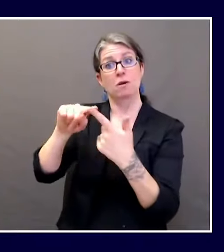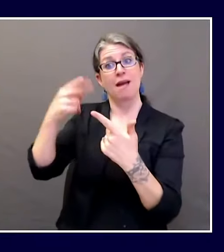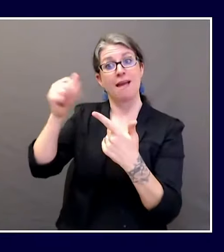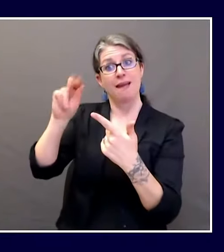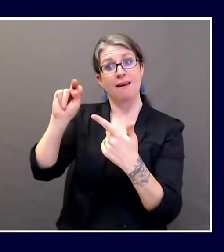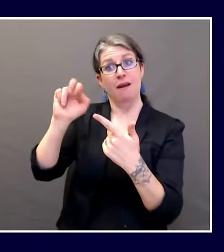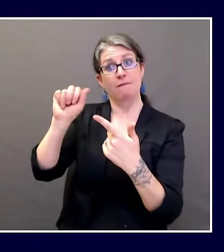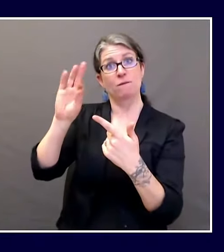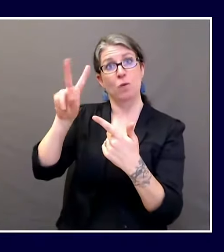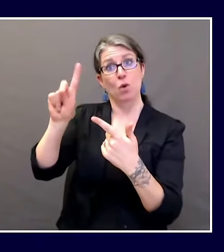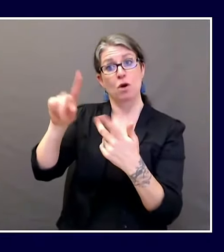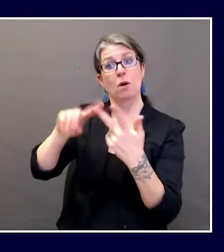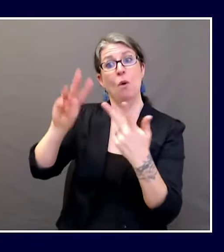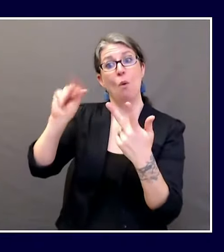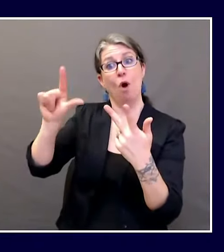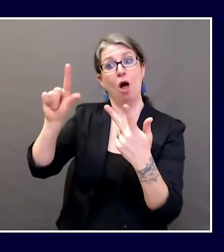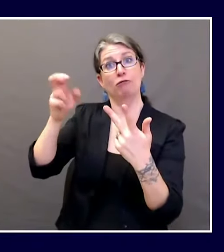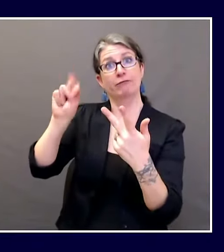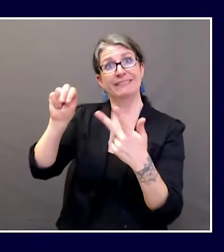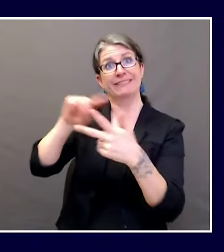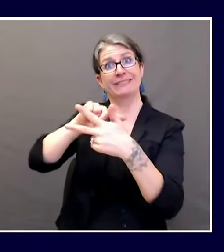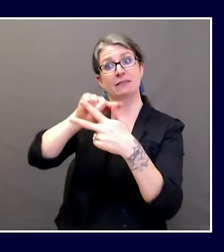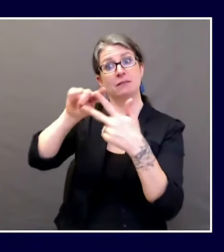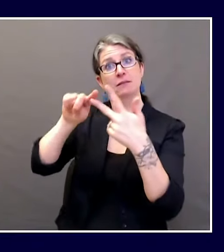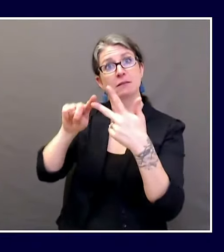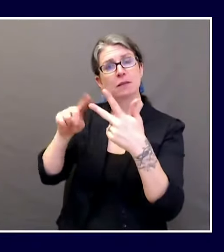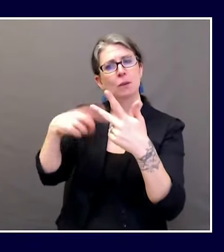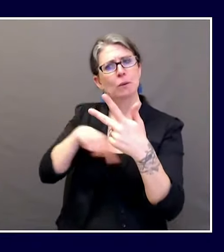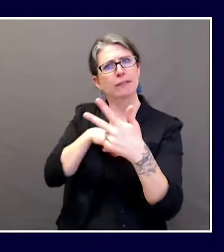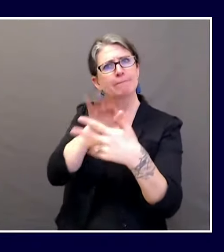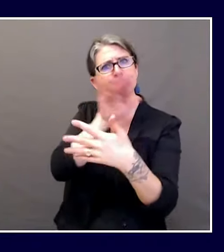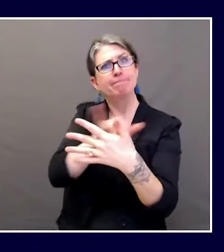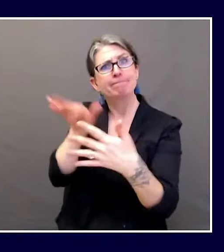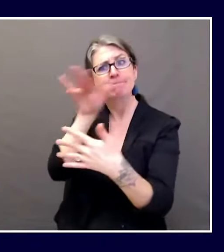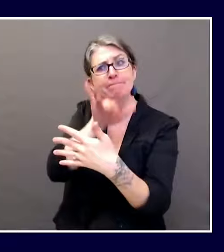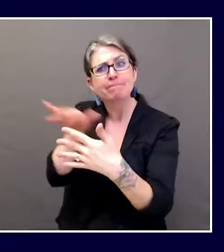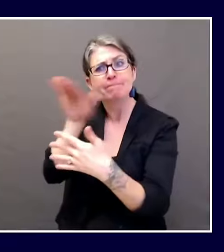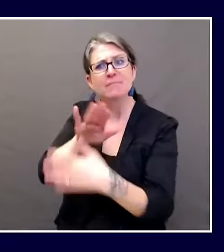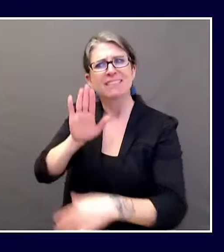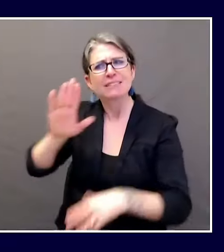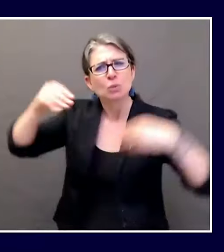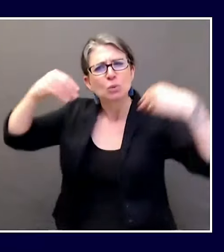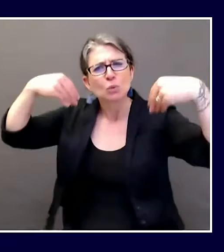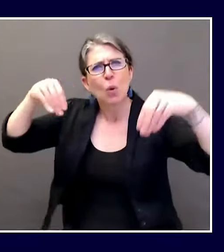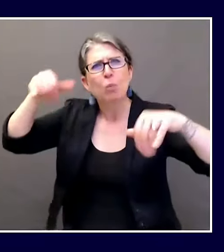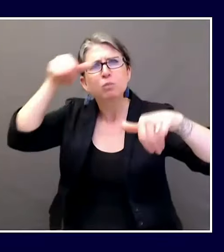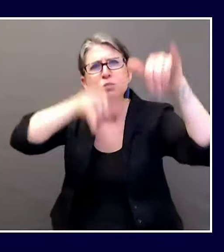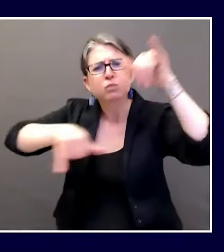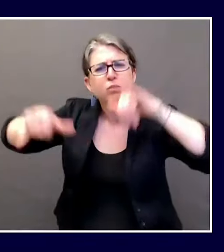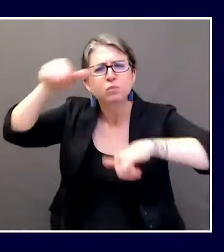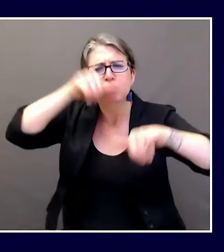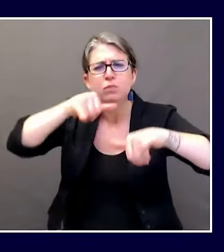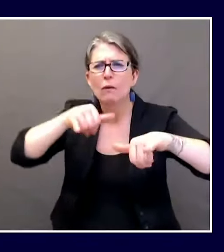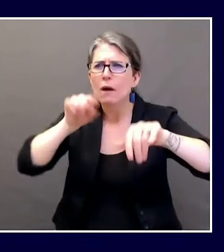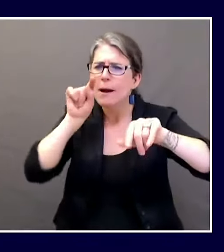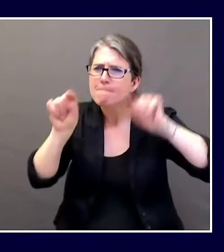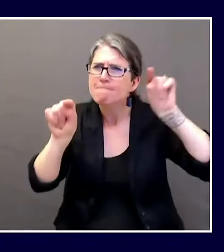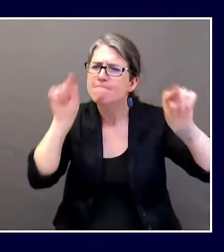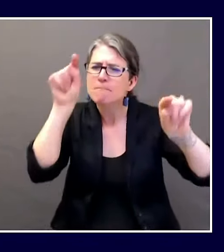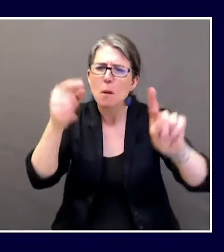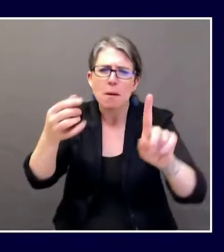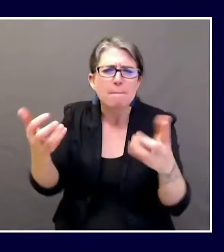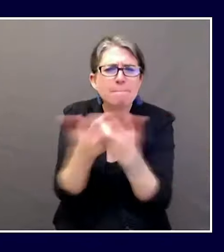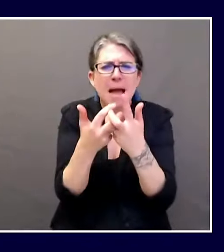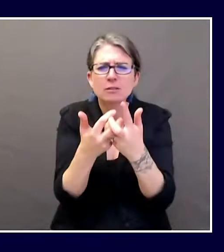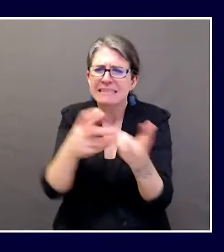areas of the state where those outposts were adding something. They weren't taking away or competing with existing sites, but